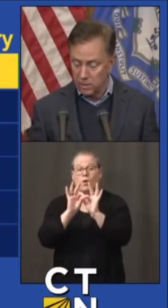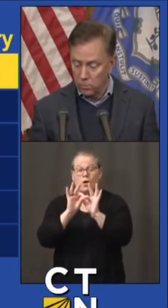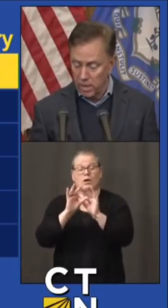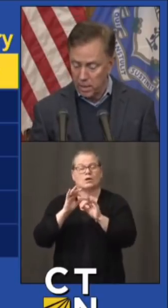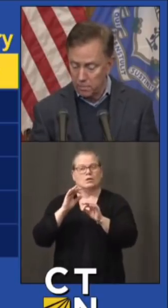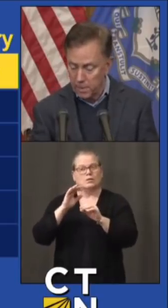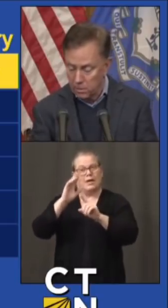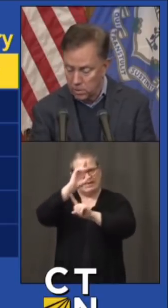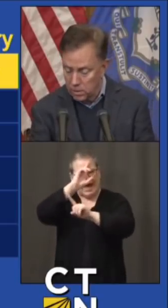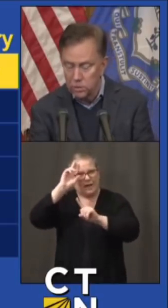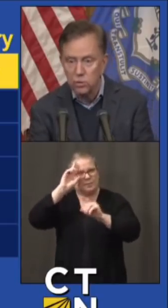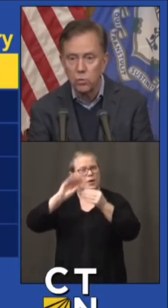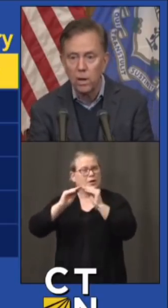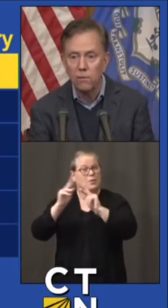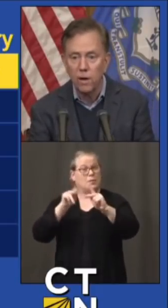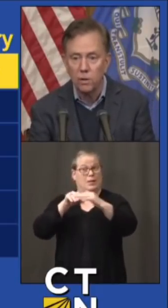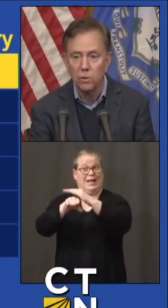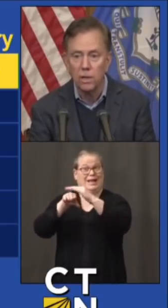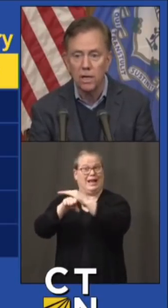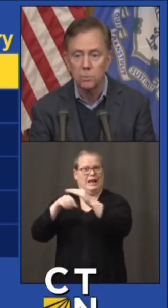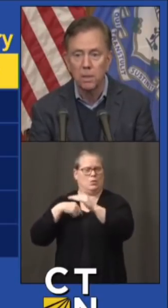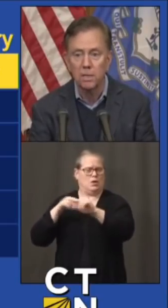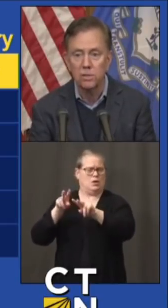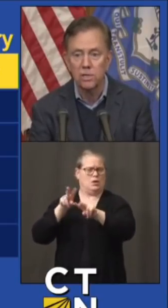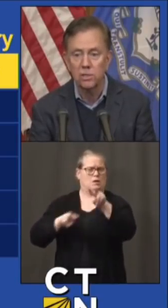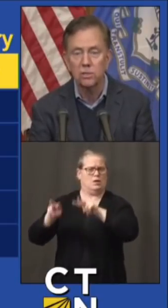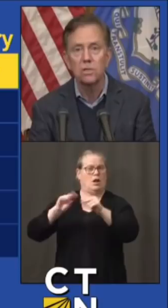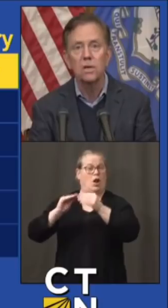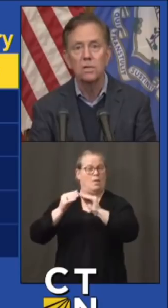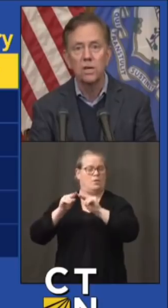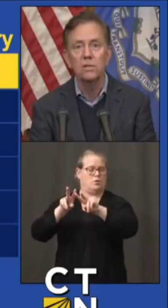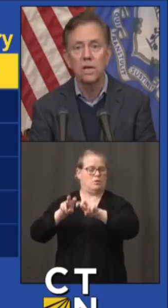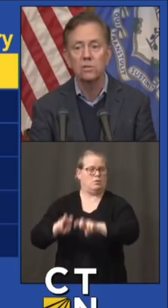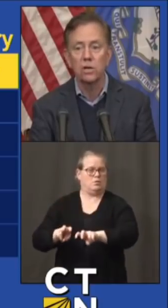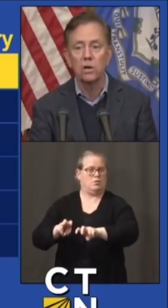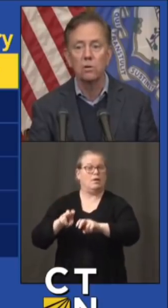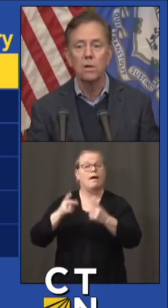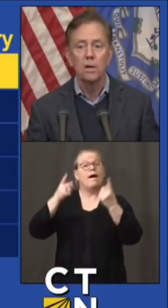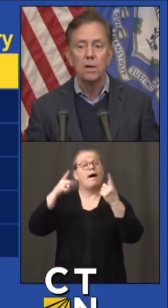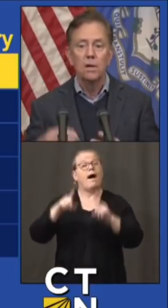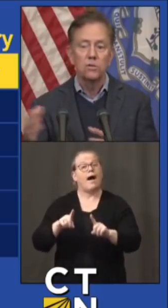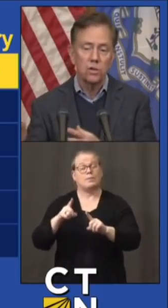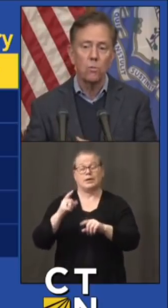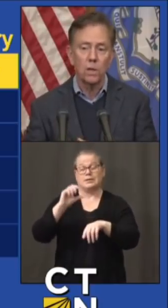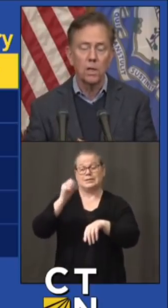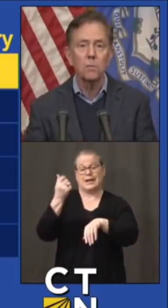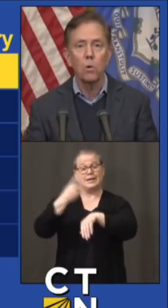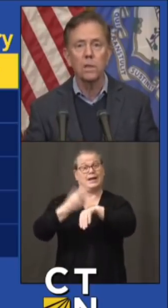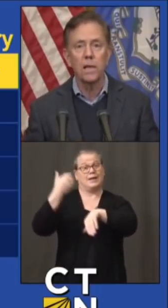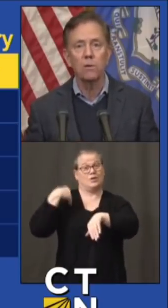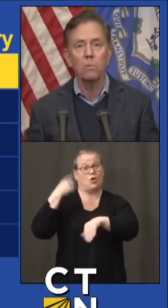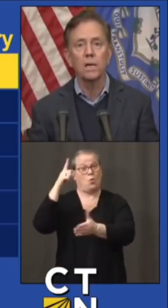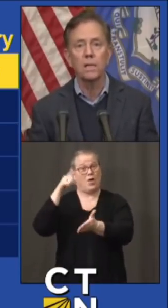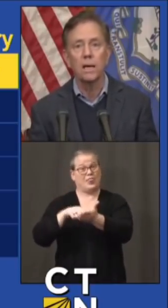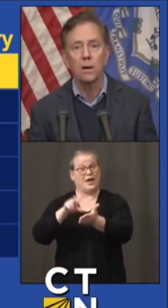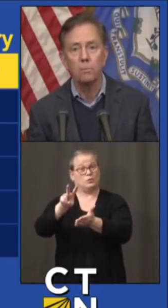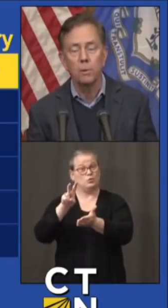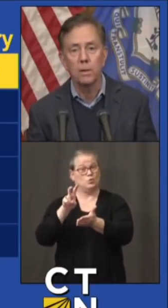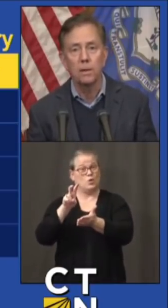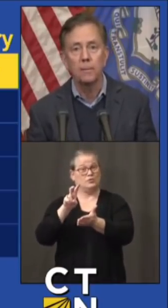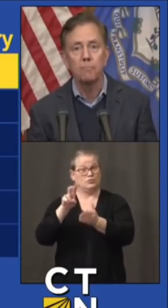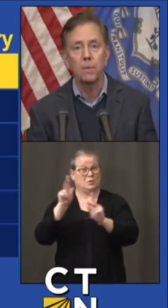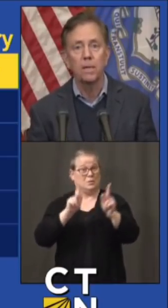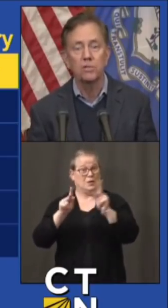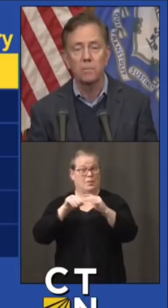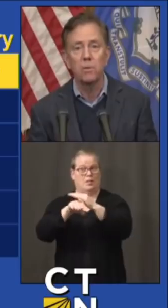the fact that we had about 1,200 hospitalizations 10 days ago. So we're a little more than that right now,